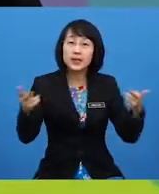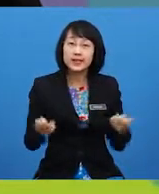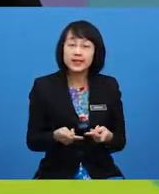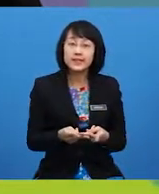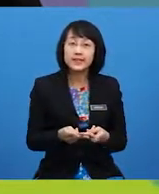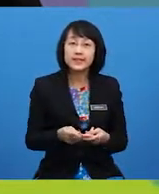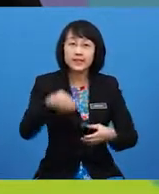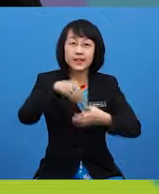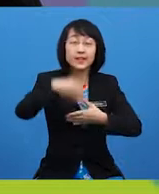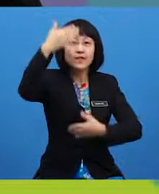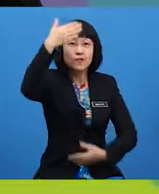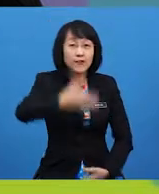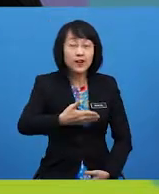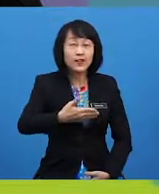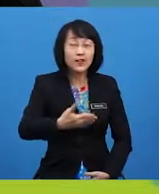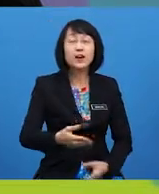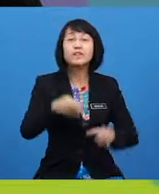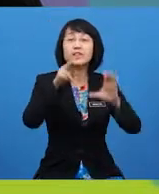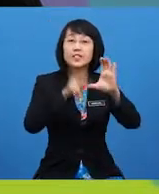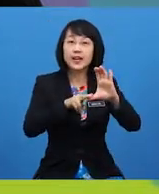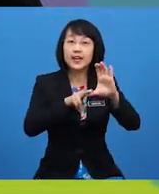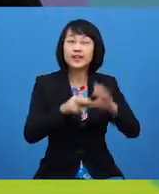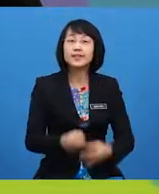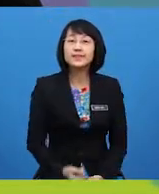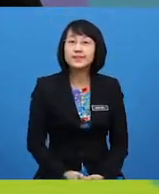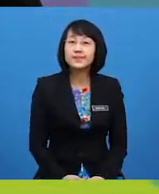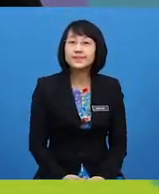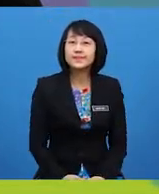in front of the chair. Well,